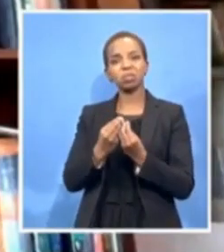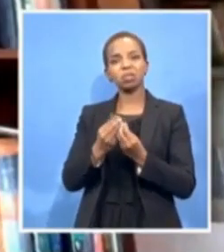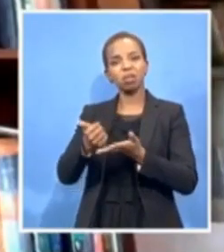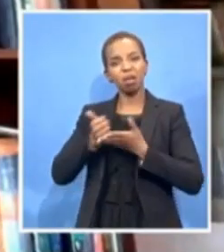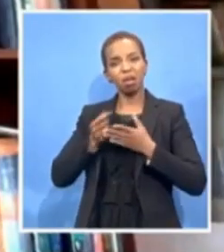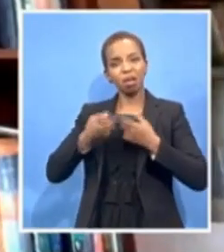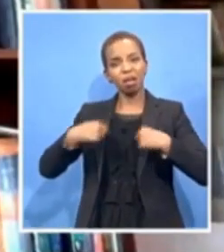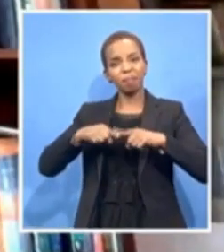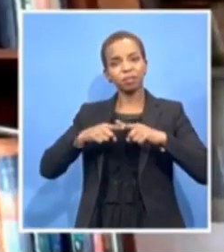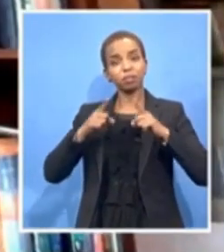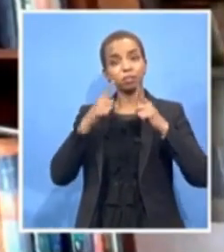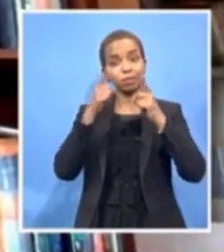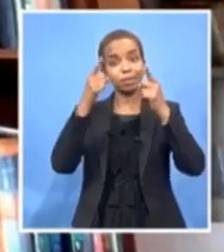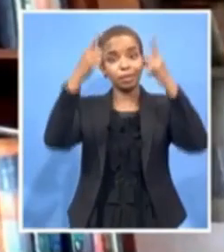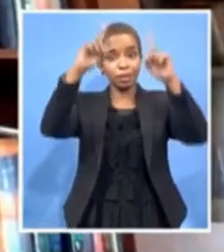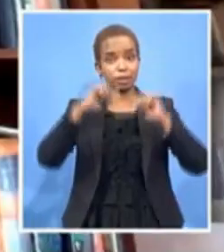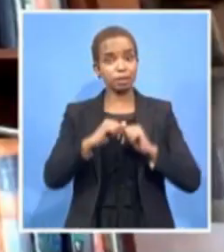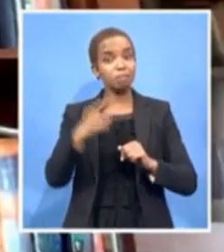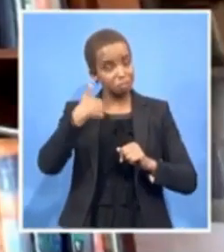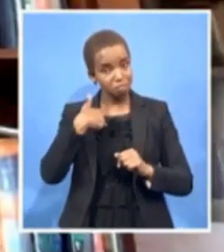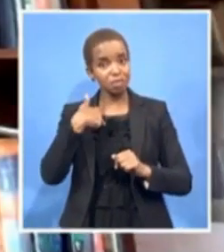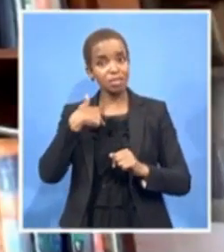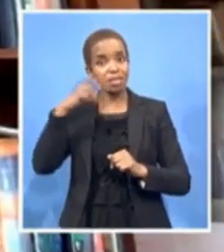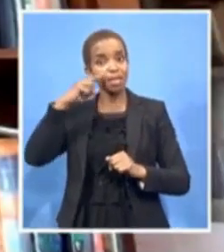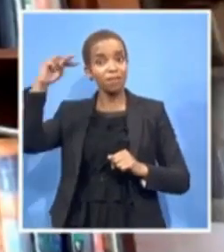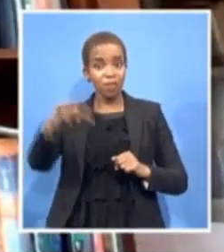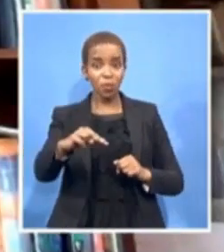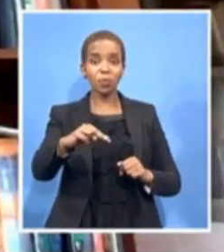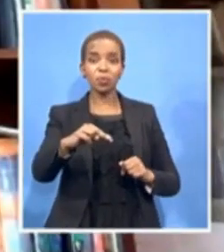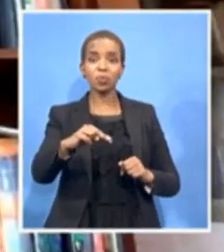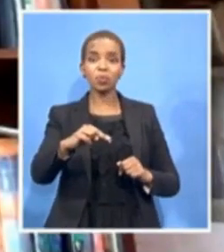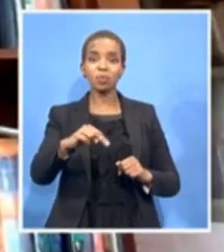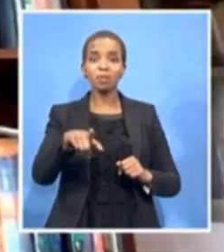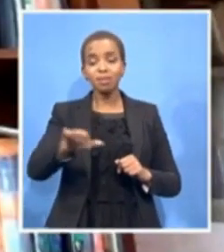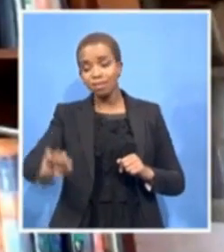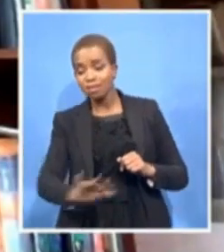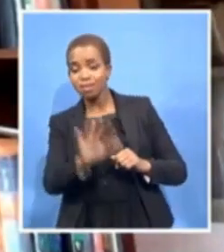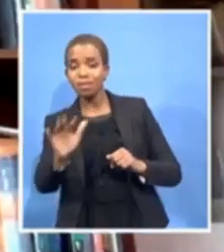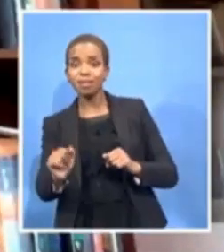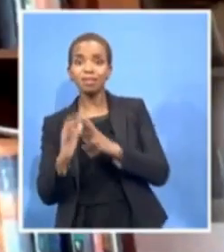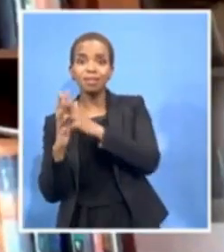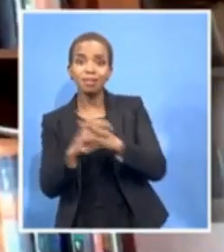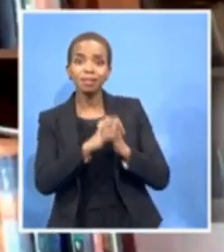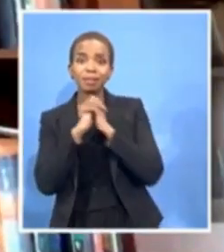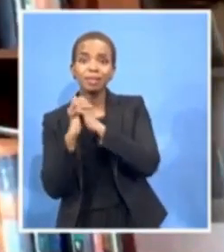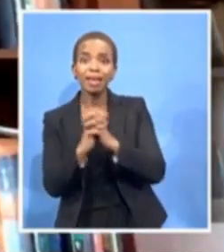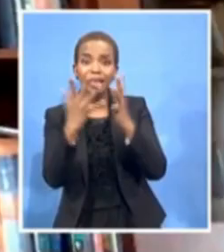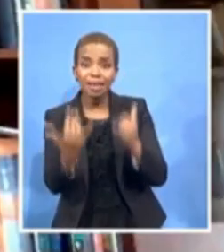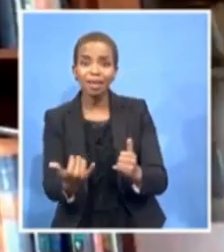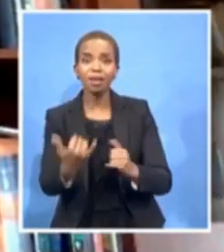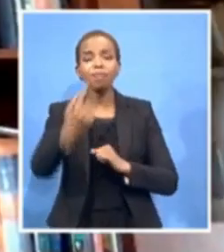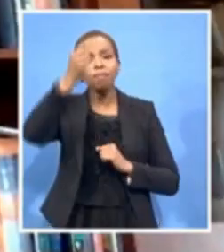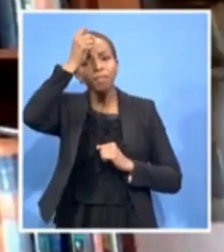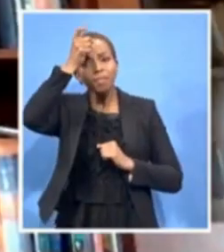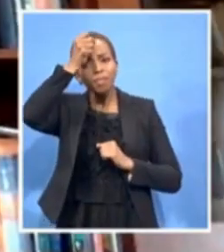view that Pan-Africanism must now be understood not differently, but in the manner that it